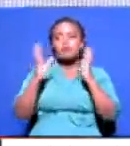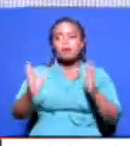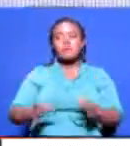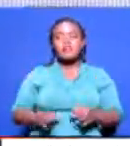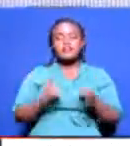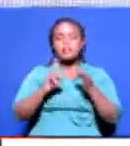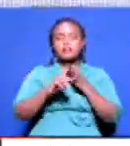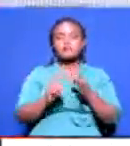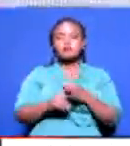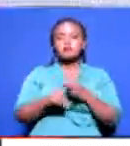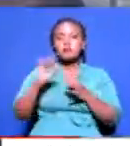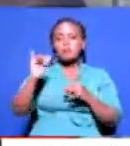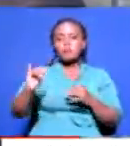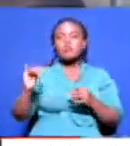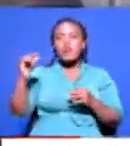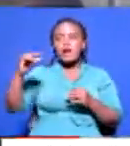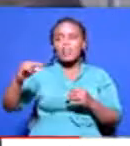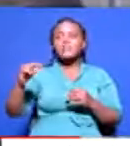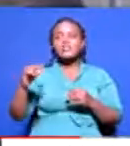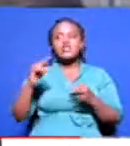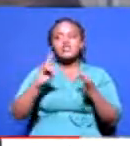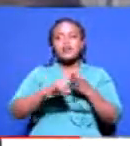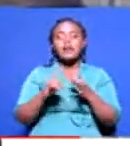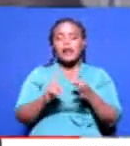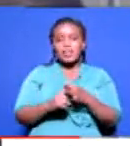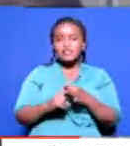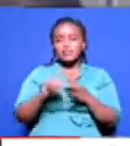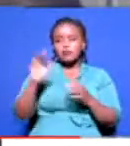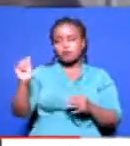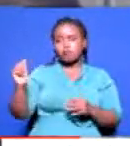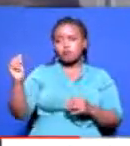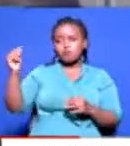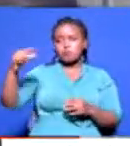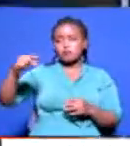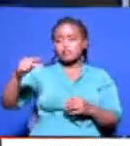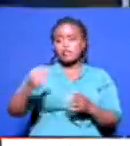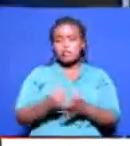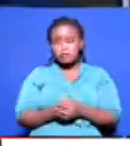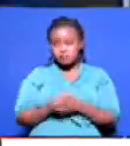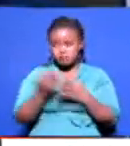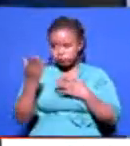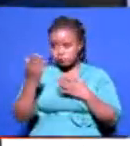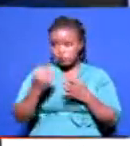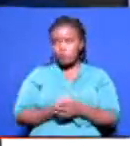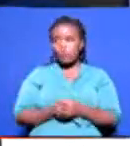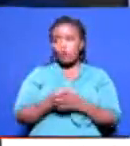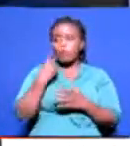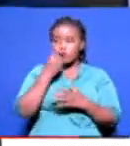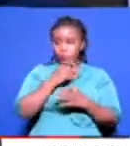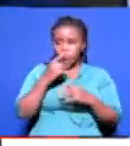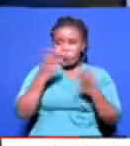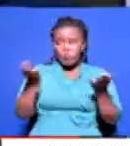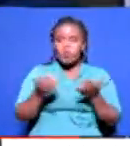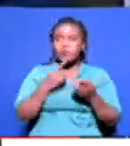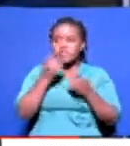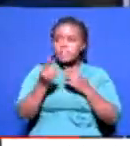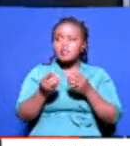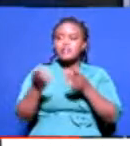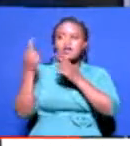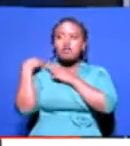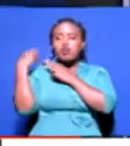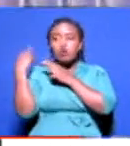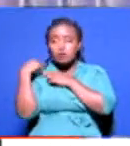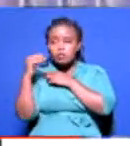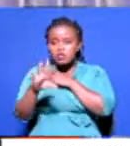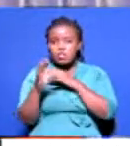Police Hilary Mtiambai, and Attorney General Paul Kihara, who stated the role the agencies will